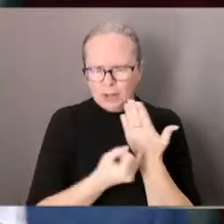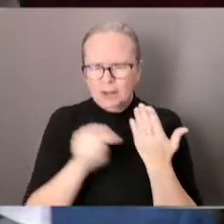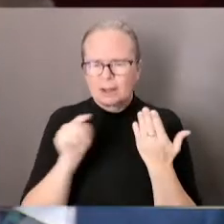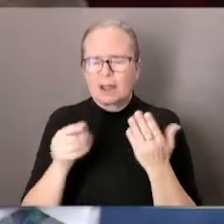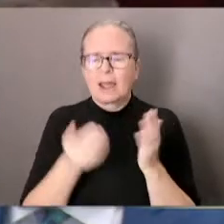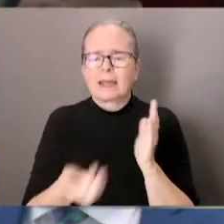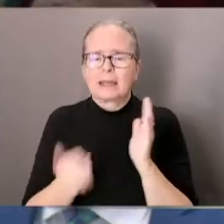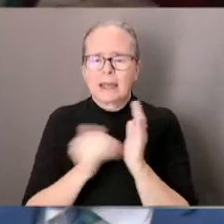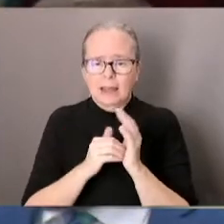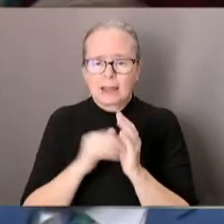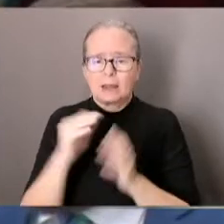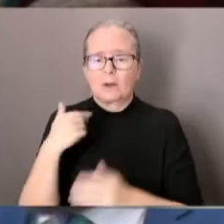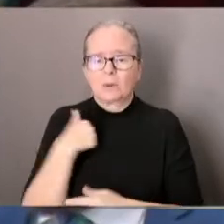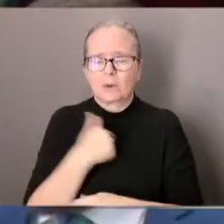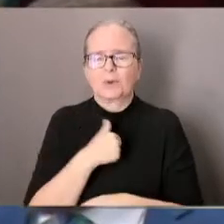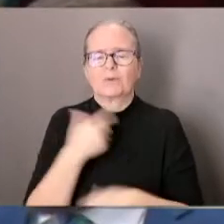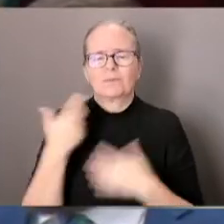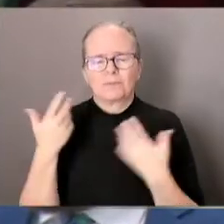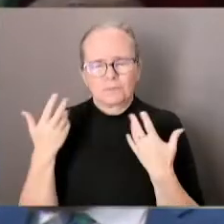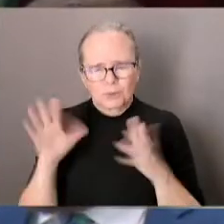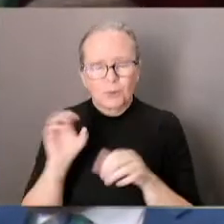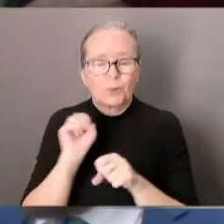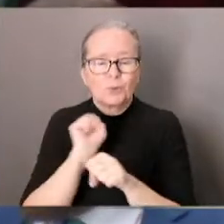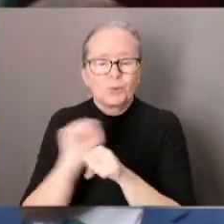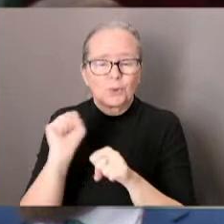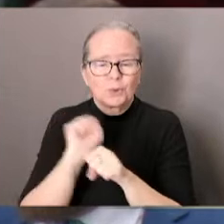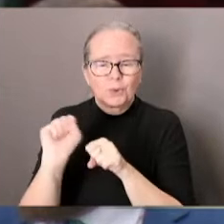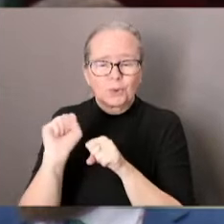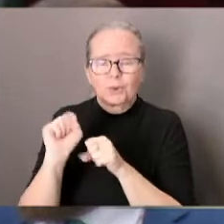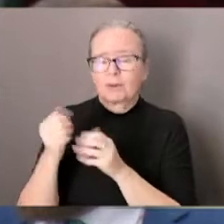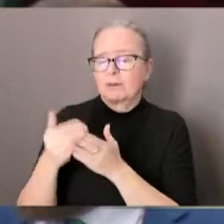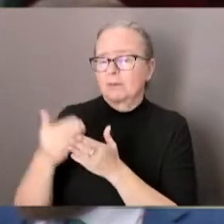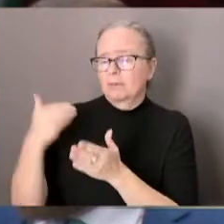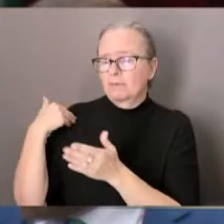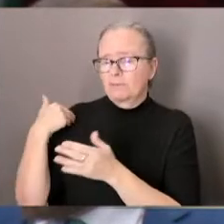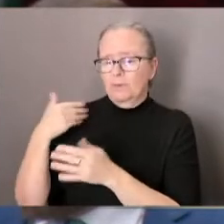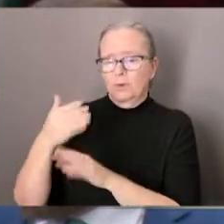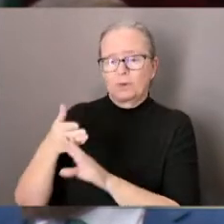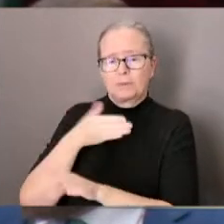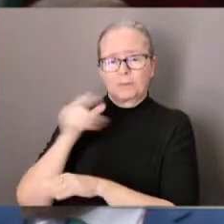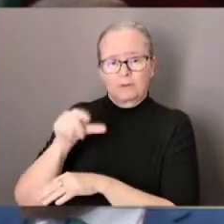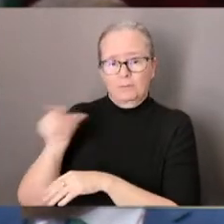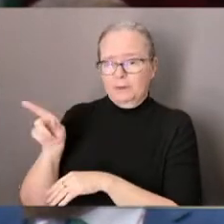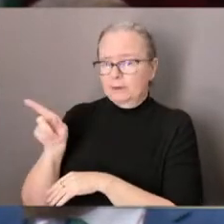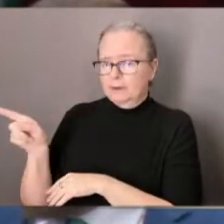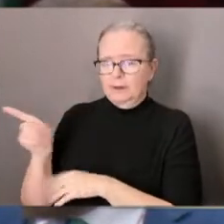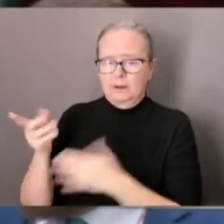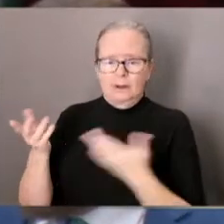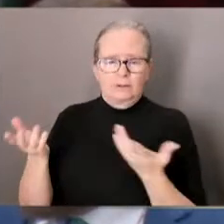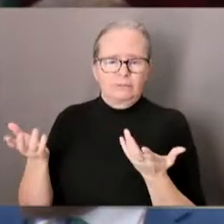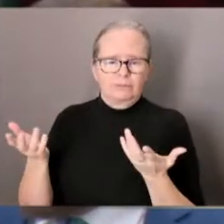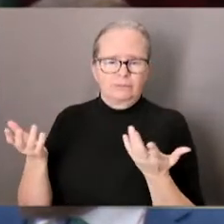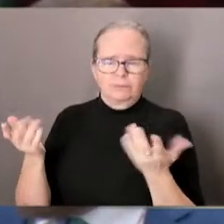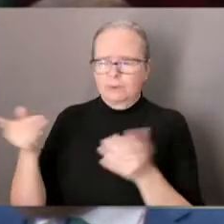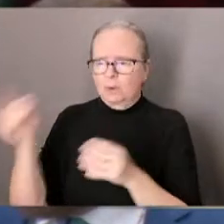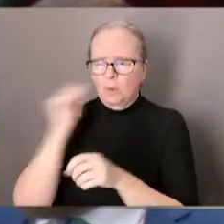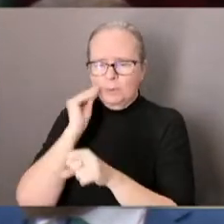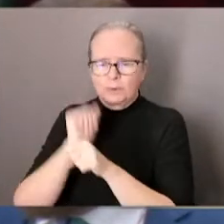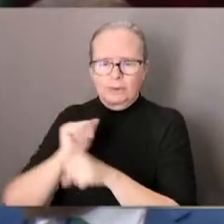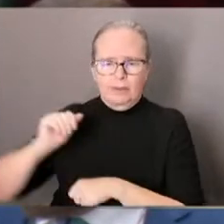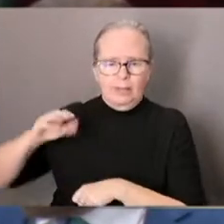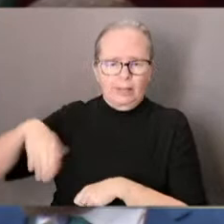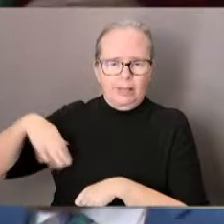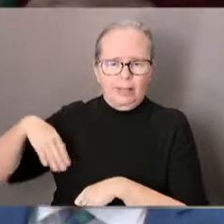former government failed to do they didn't do their homework they didn't build a plan they don't understand contracts we're doing all that work for